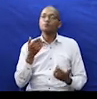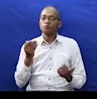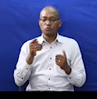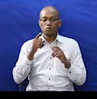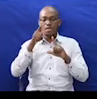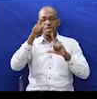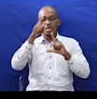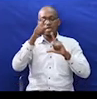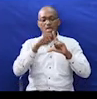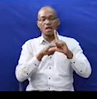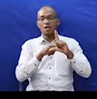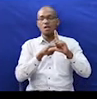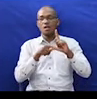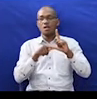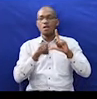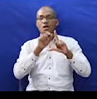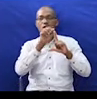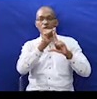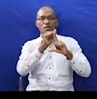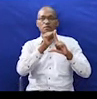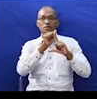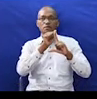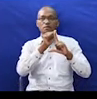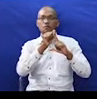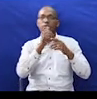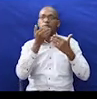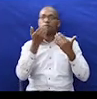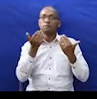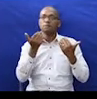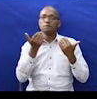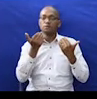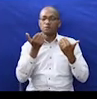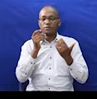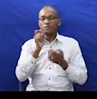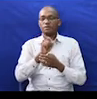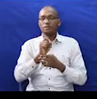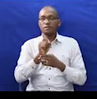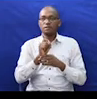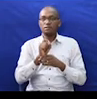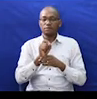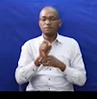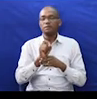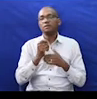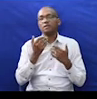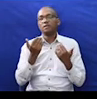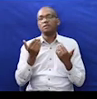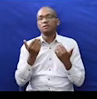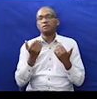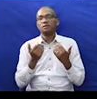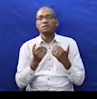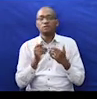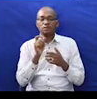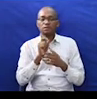angle A. And normally is written as tan A. Normal is written